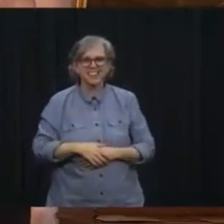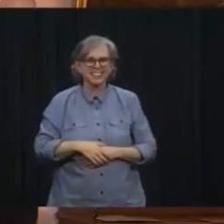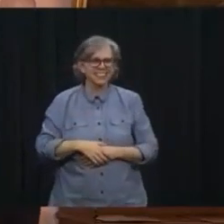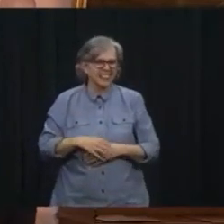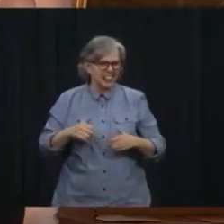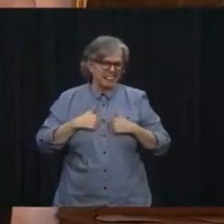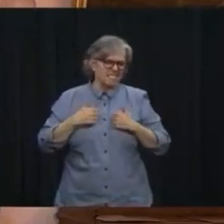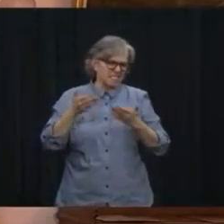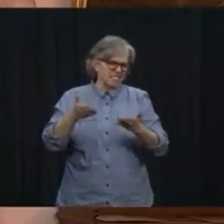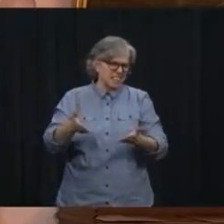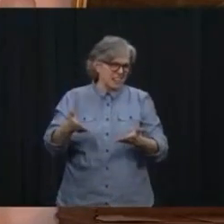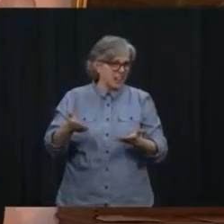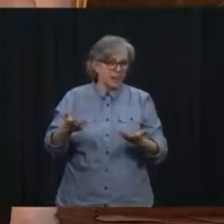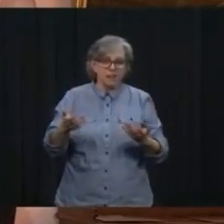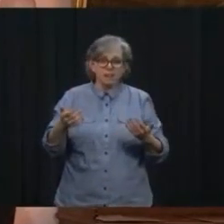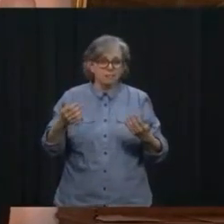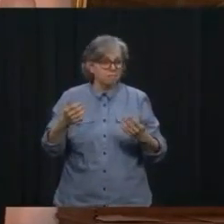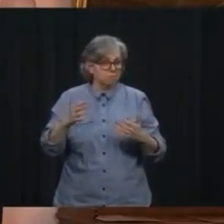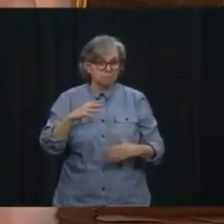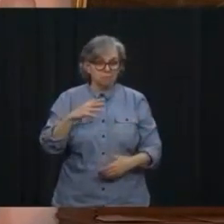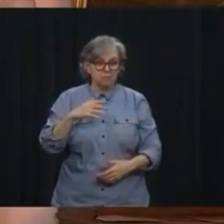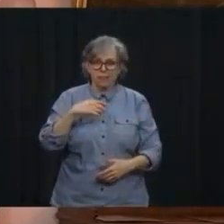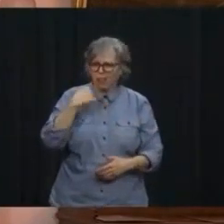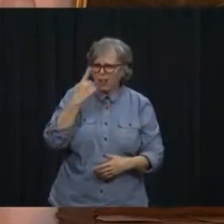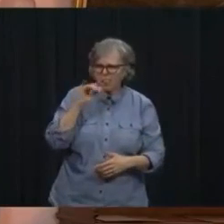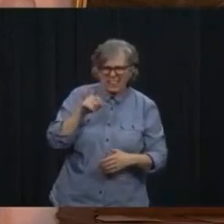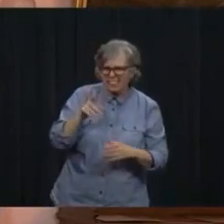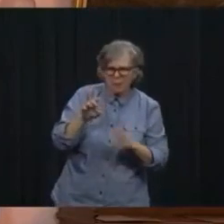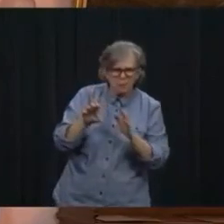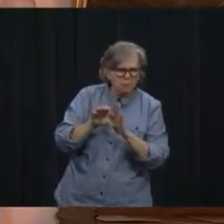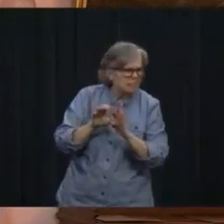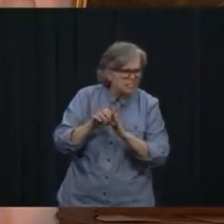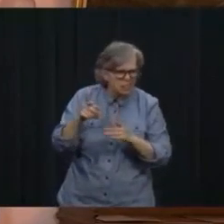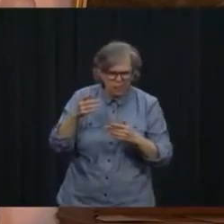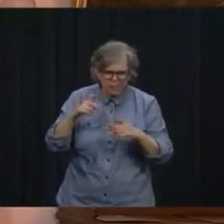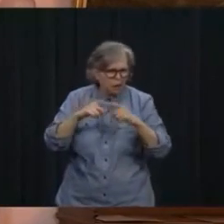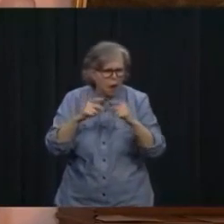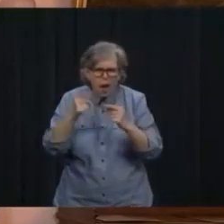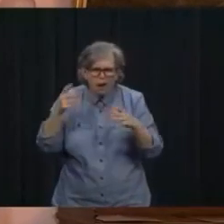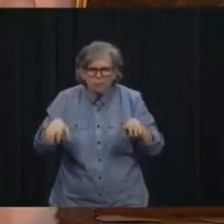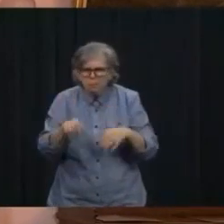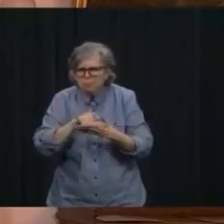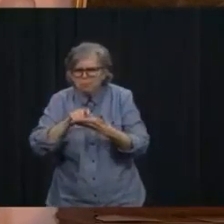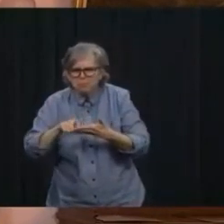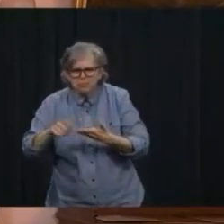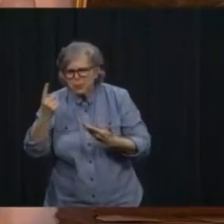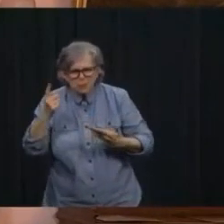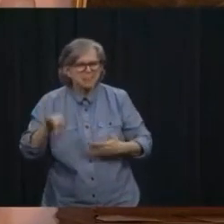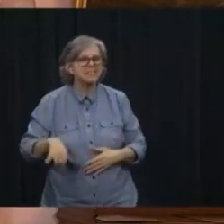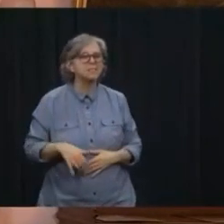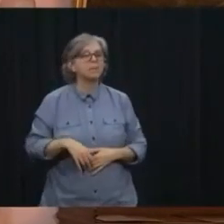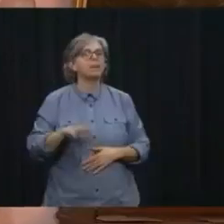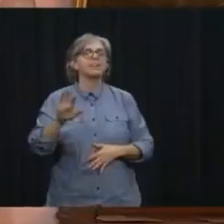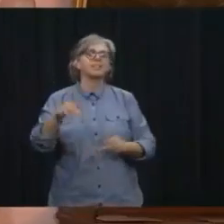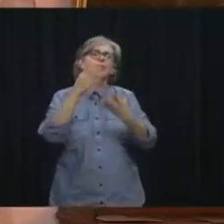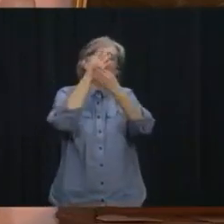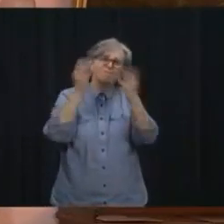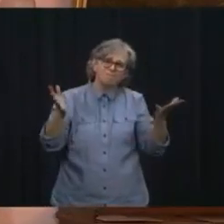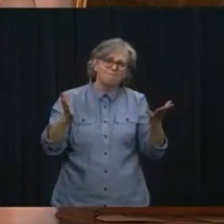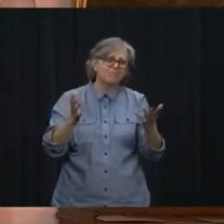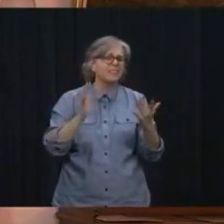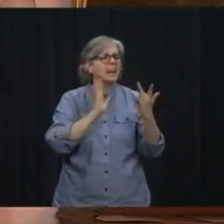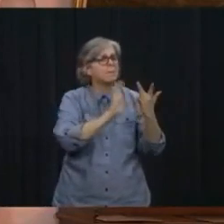said, as we go through this crisis, it's so important to stay connected, and there's many, many ways